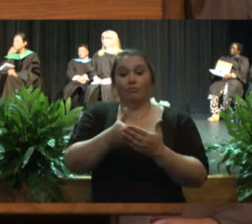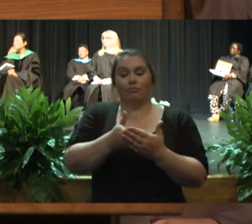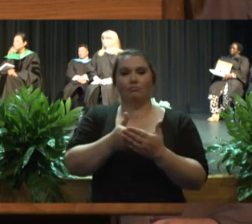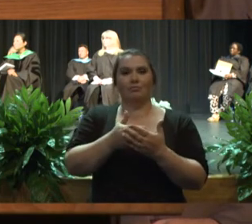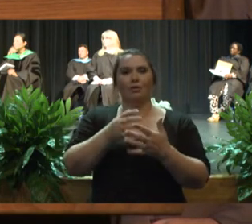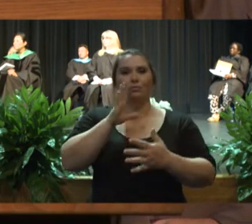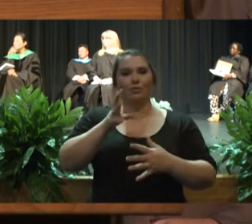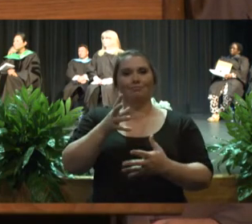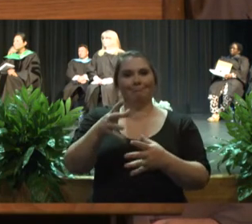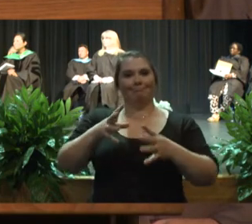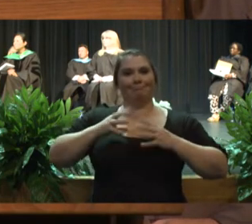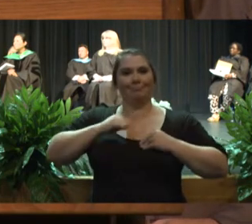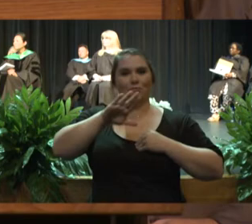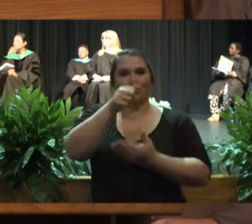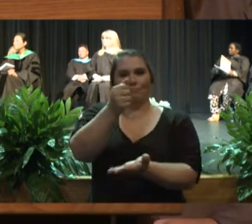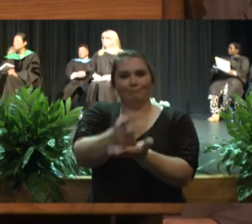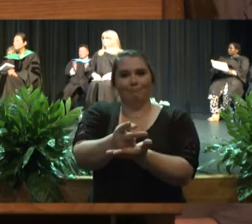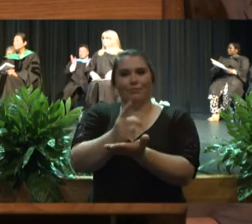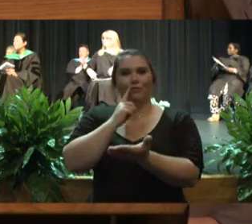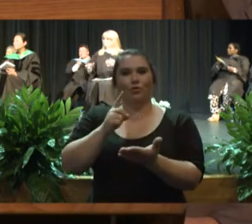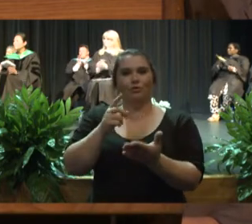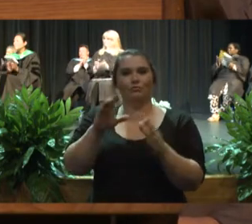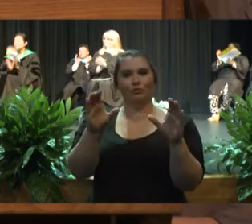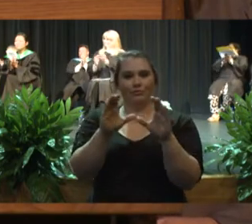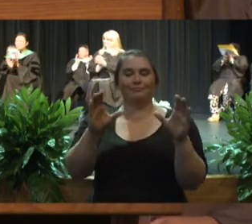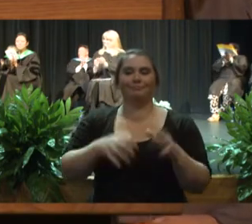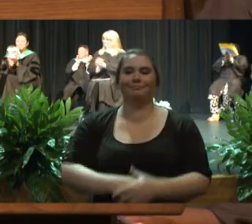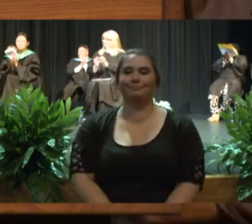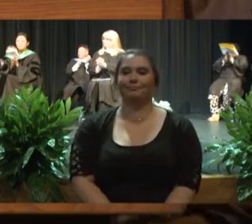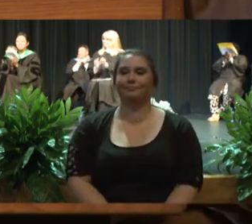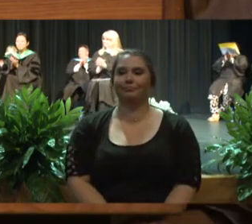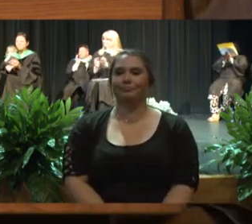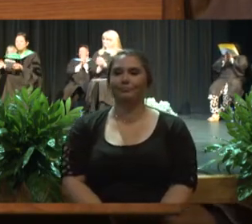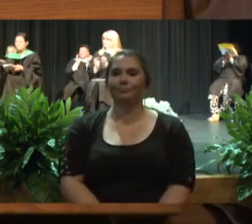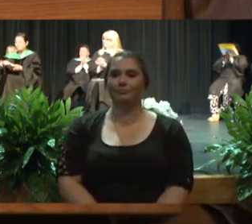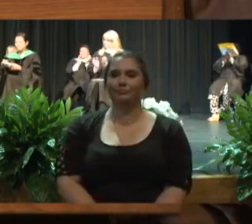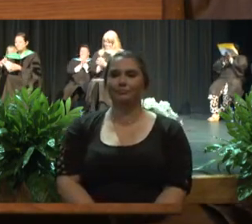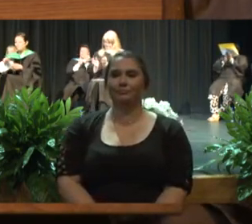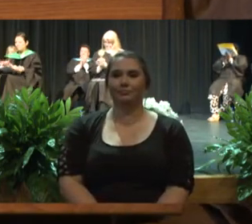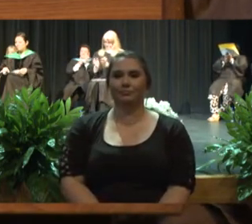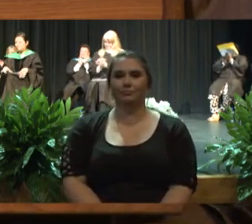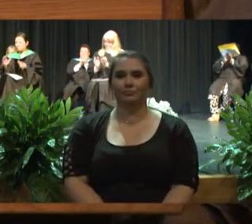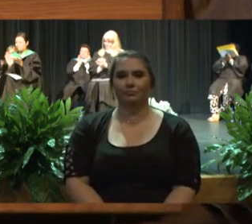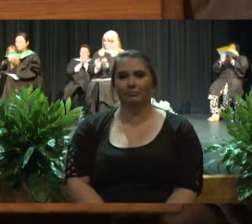and accept your recommendation for certification.